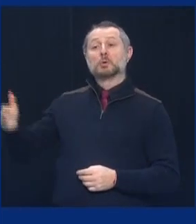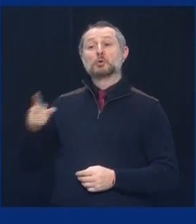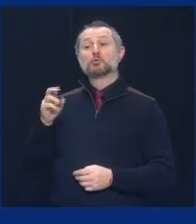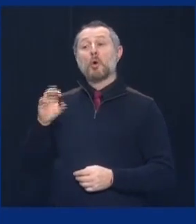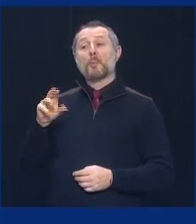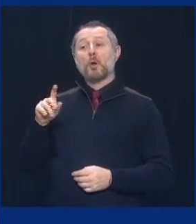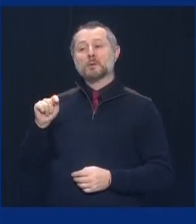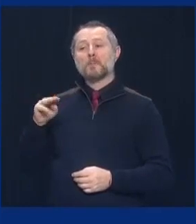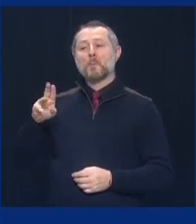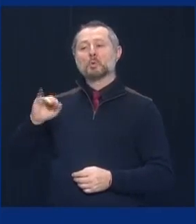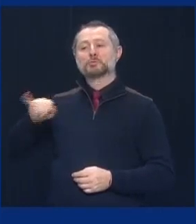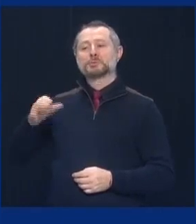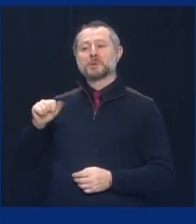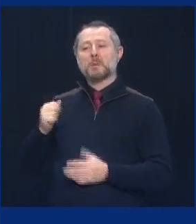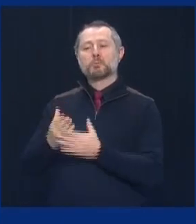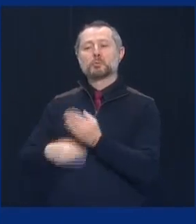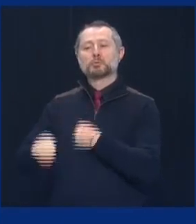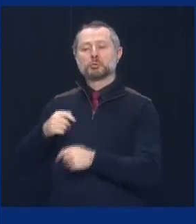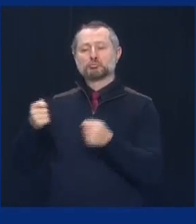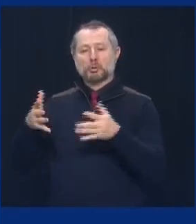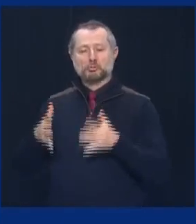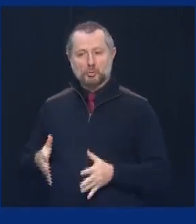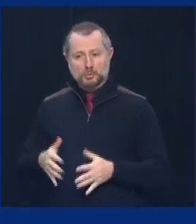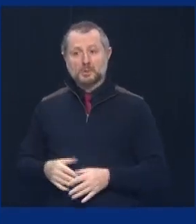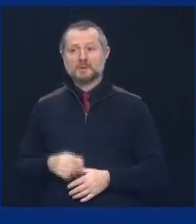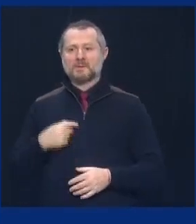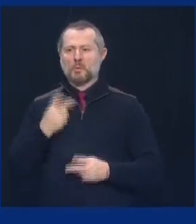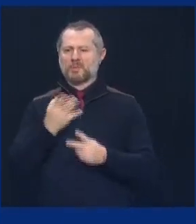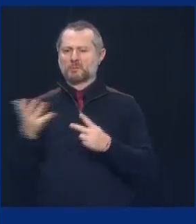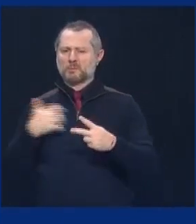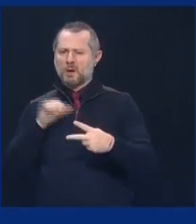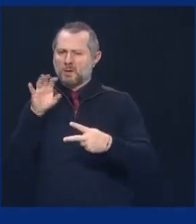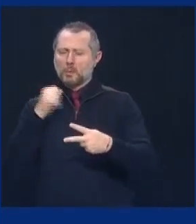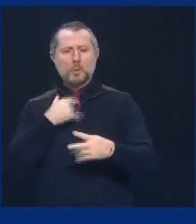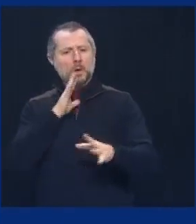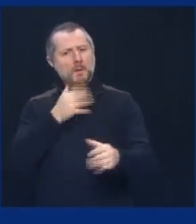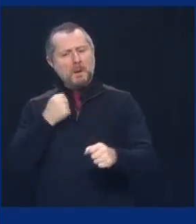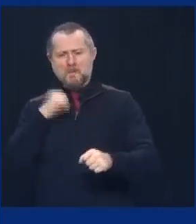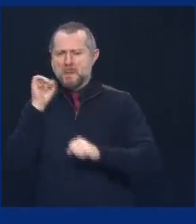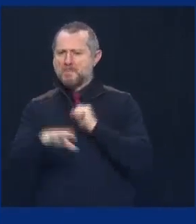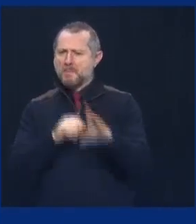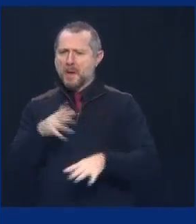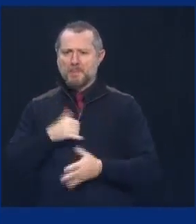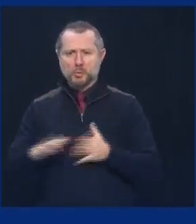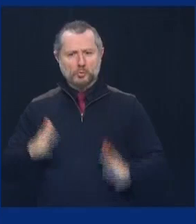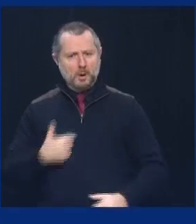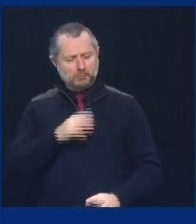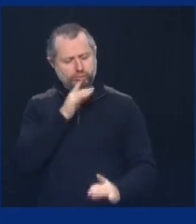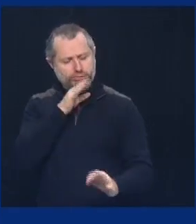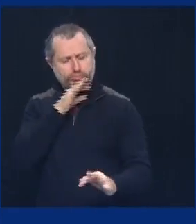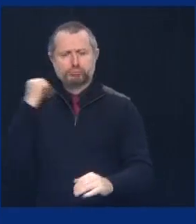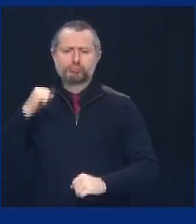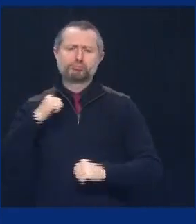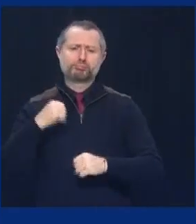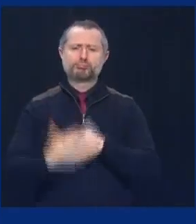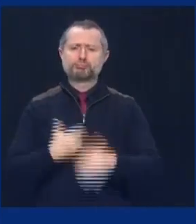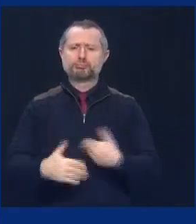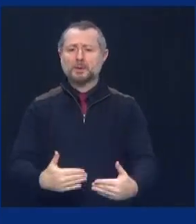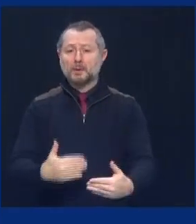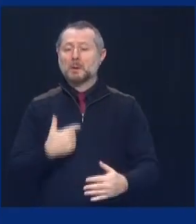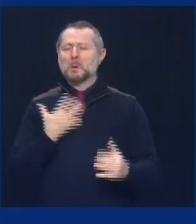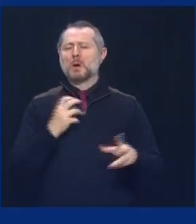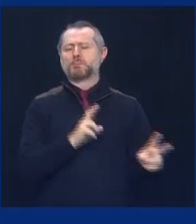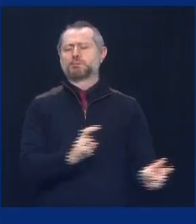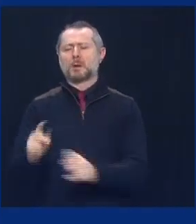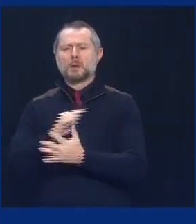today. Two reasons. Number one, I'm from New York. We speak quickly. Number two, I have a lot of ground to cover, and we have some special guests who are